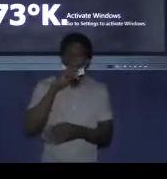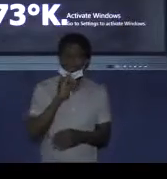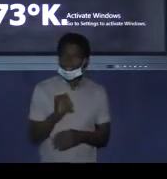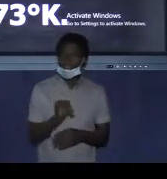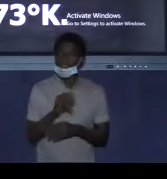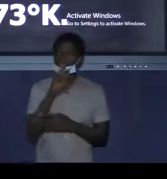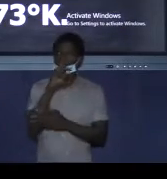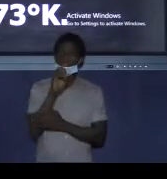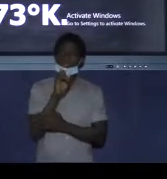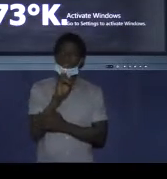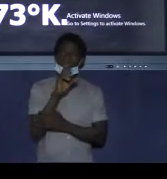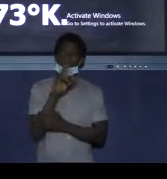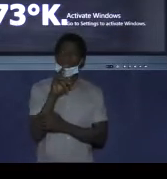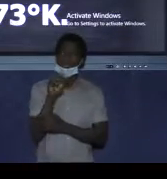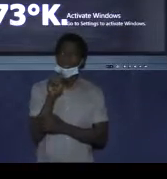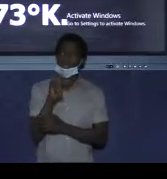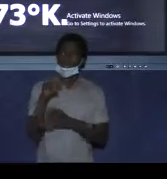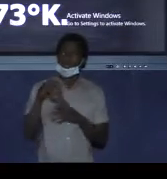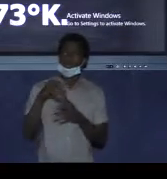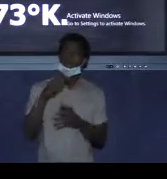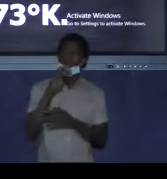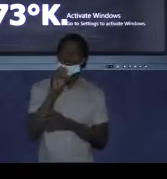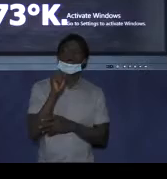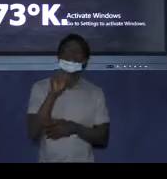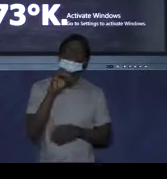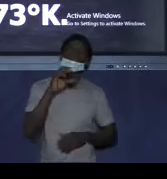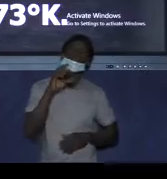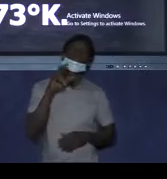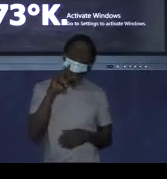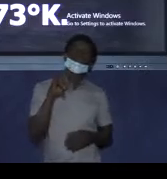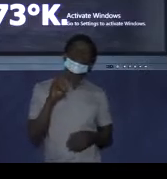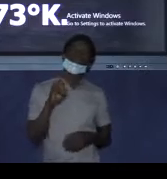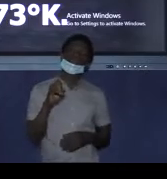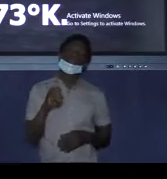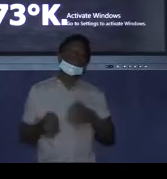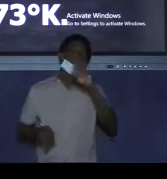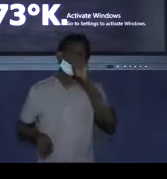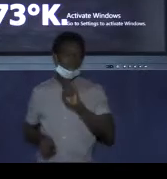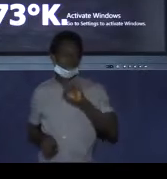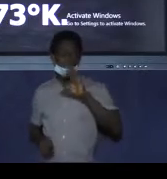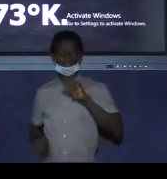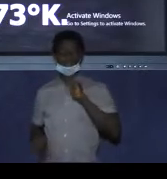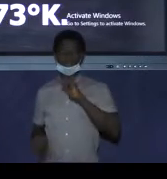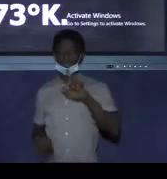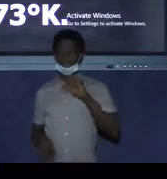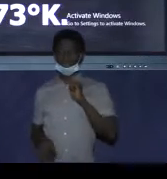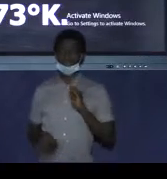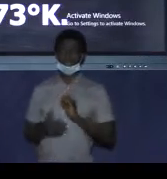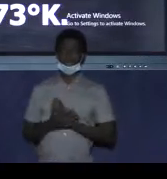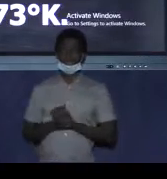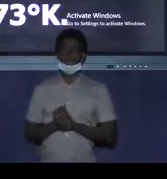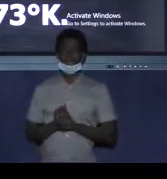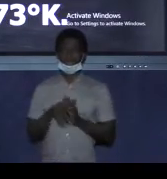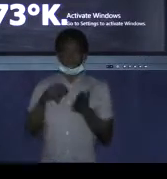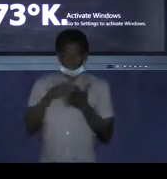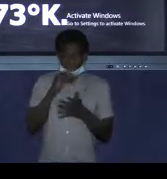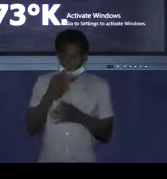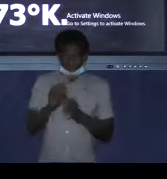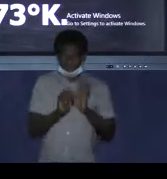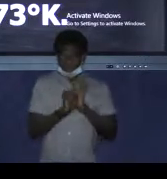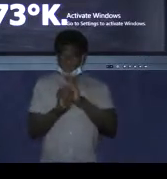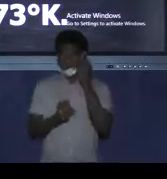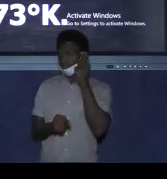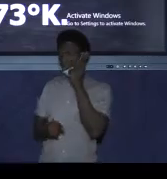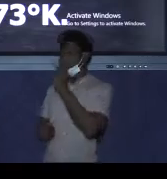Next one is Kelvin or absolute scale. Say that. Kelvin or absolute scale. This